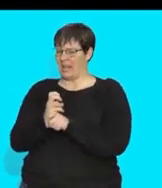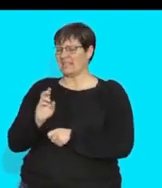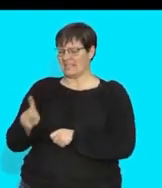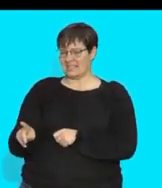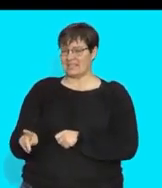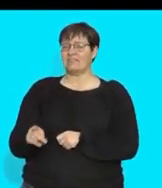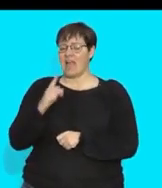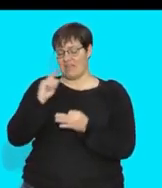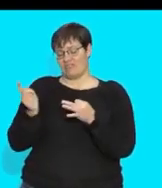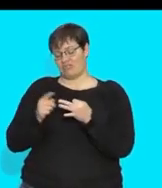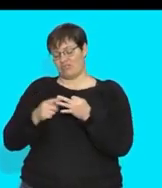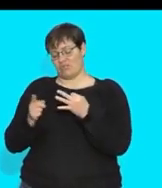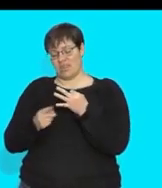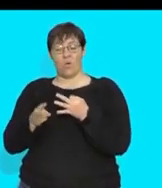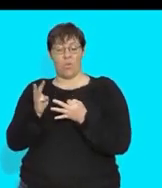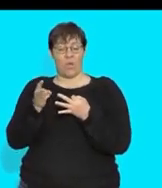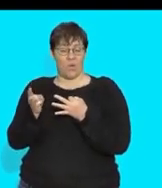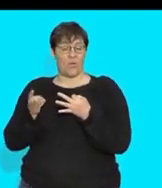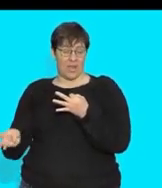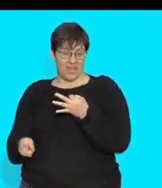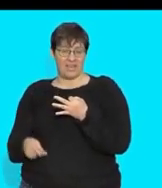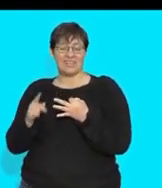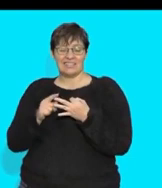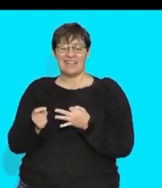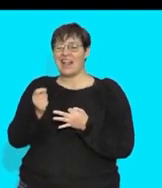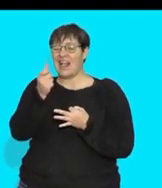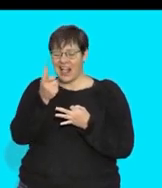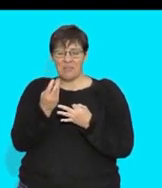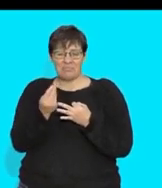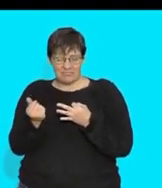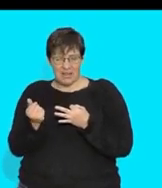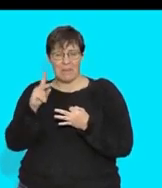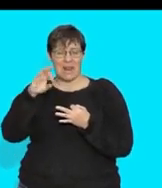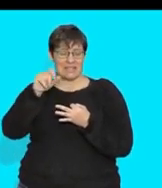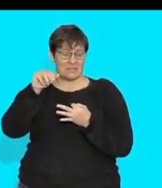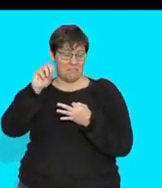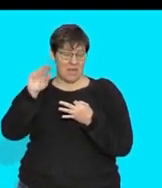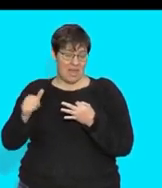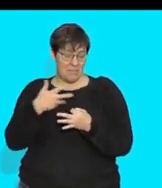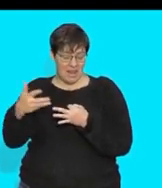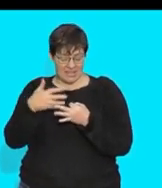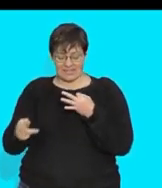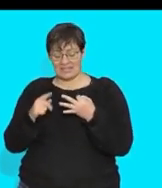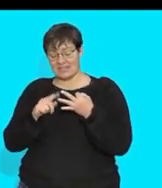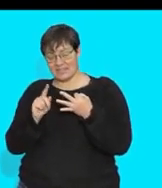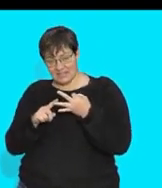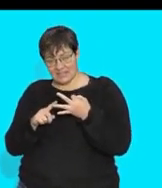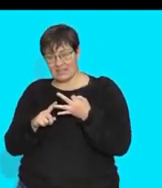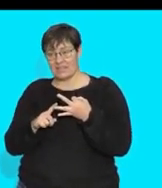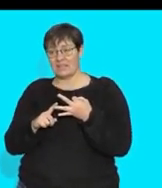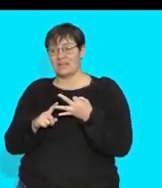3 different ways. A little bit of it dissolved in the blood plasma, but we looked at the concept that when